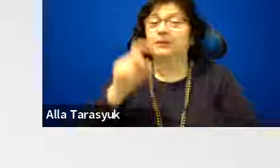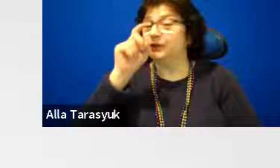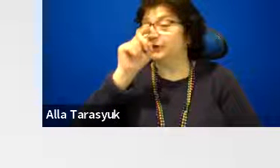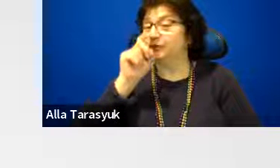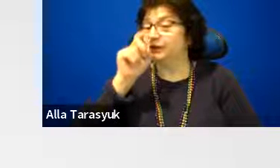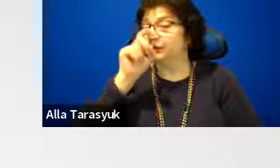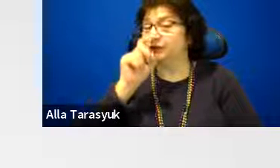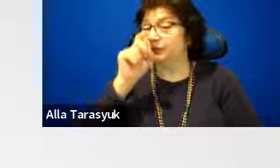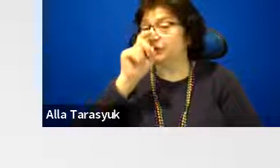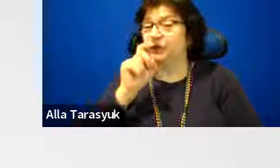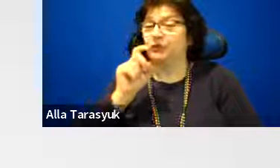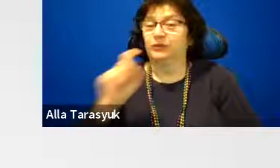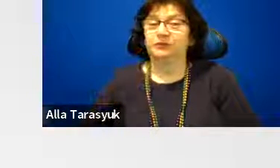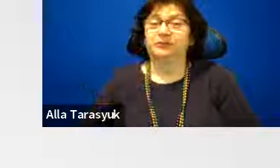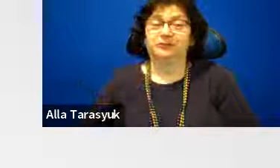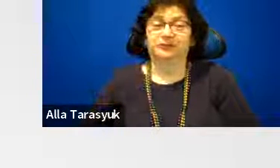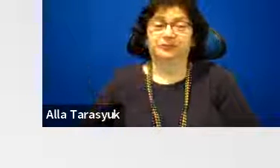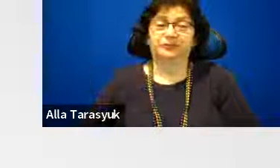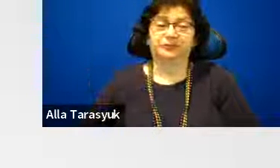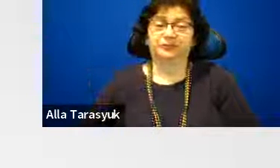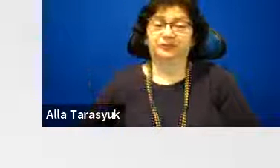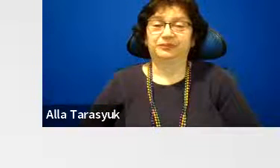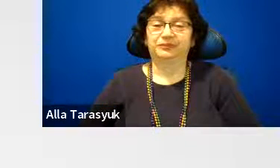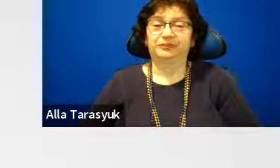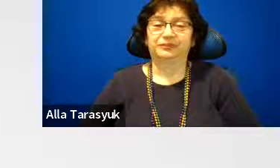Baby, doll.